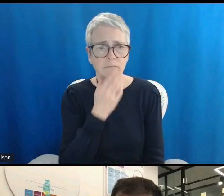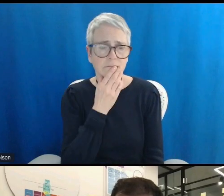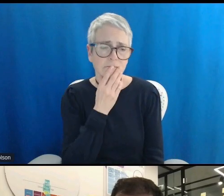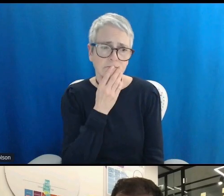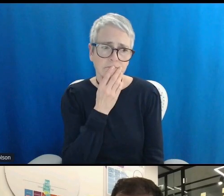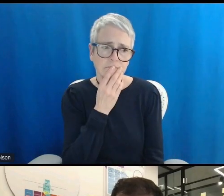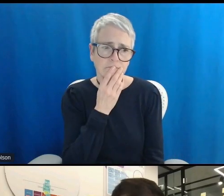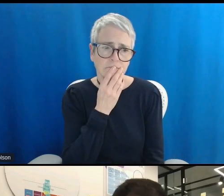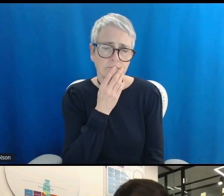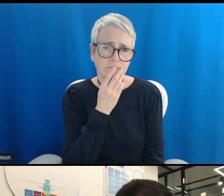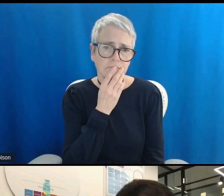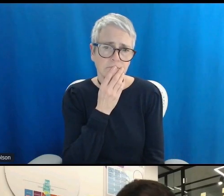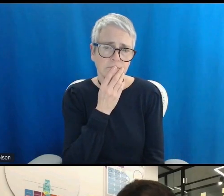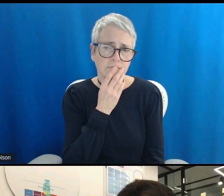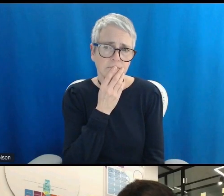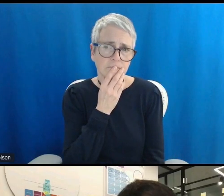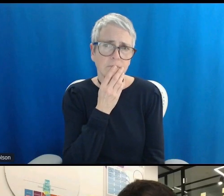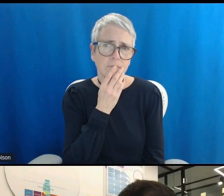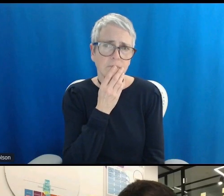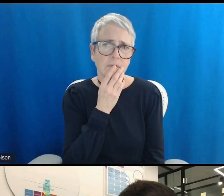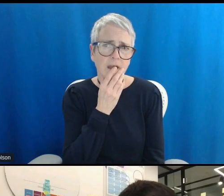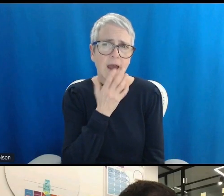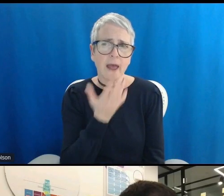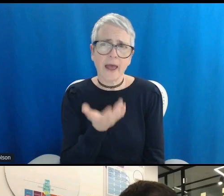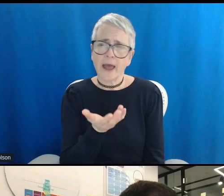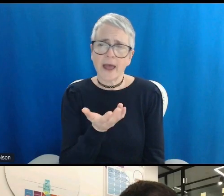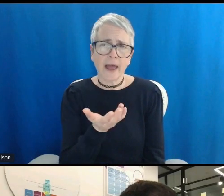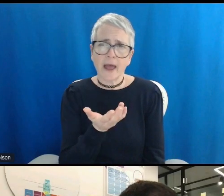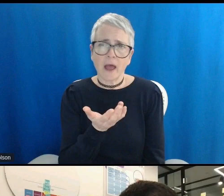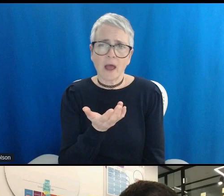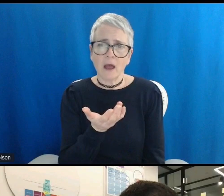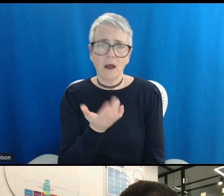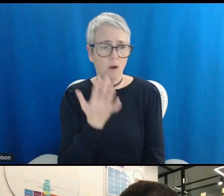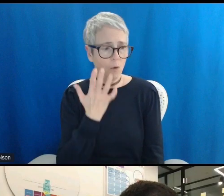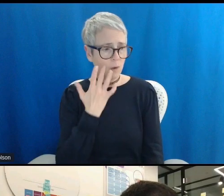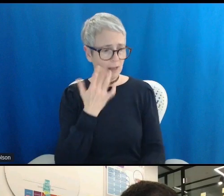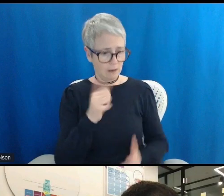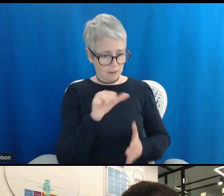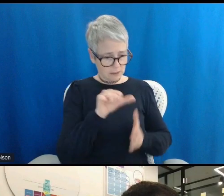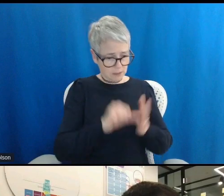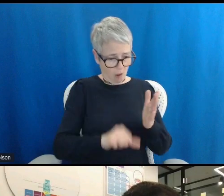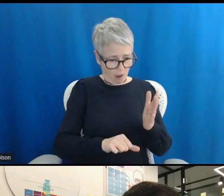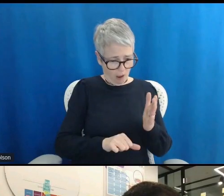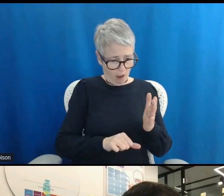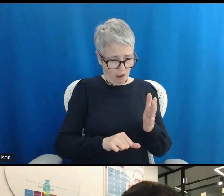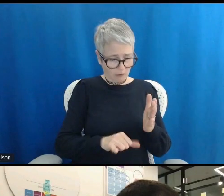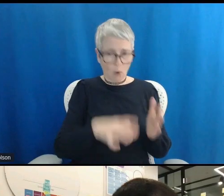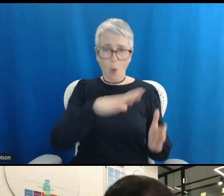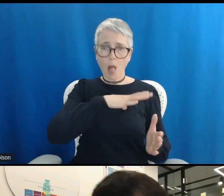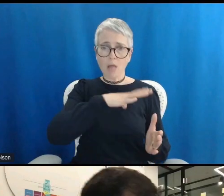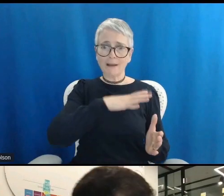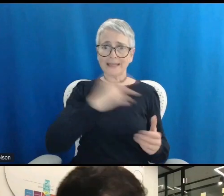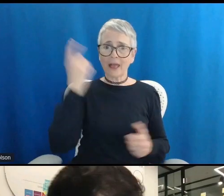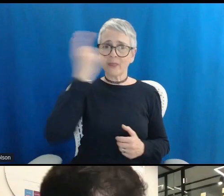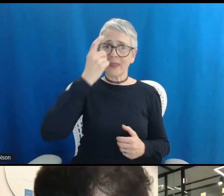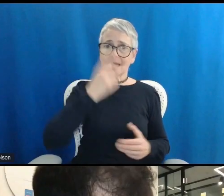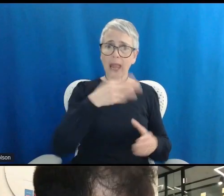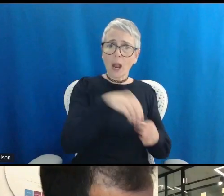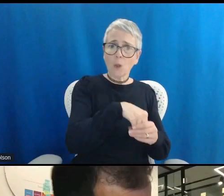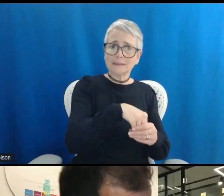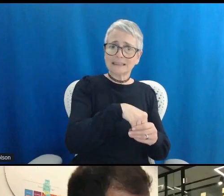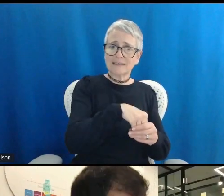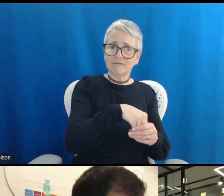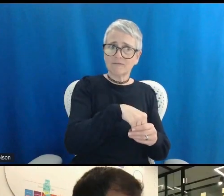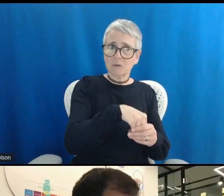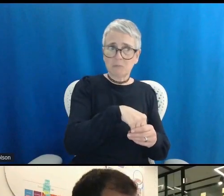I'd also say if you build stuff from the start with inclusivity in mind and making sure you include people, it actually might